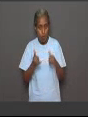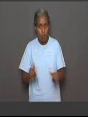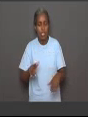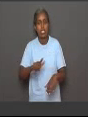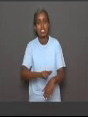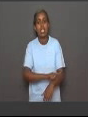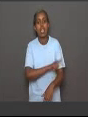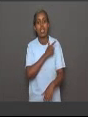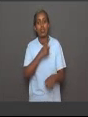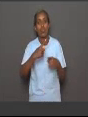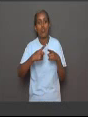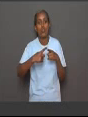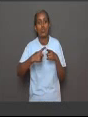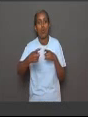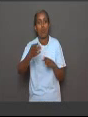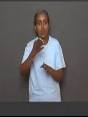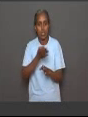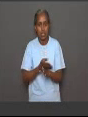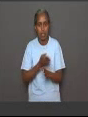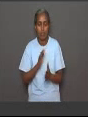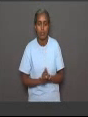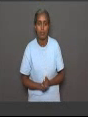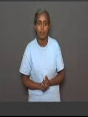the length of the opposite side.